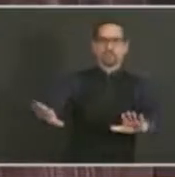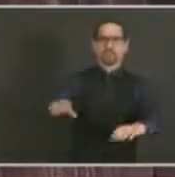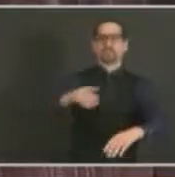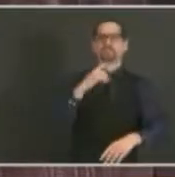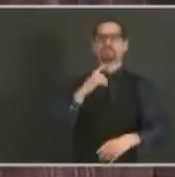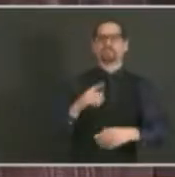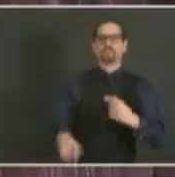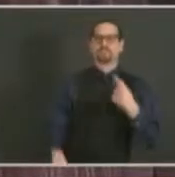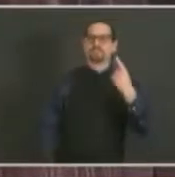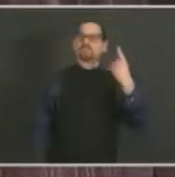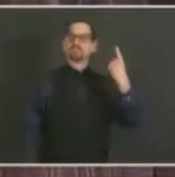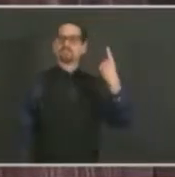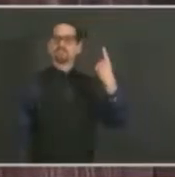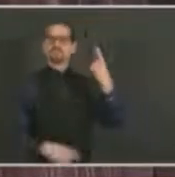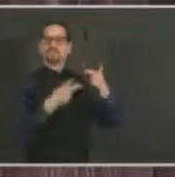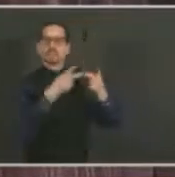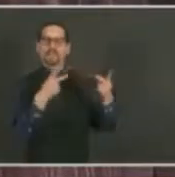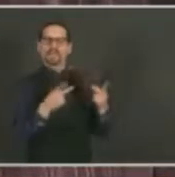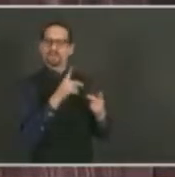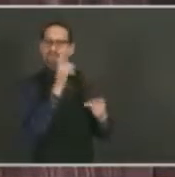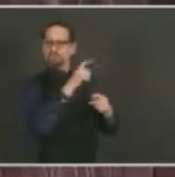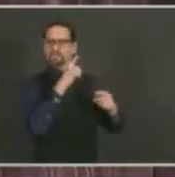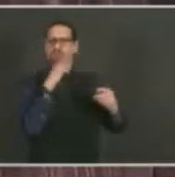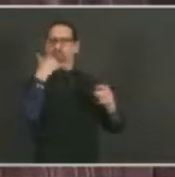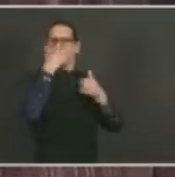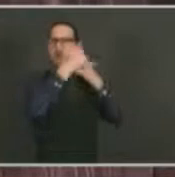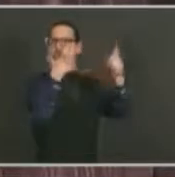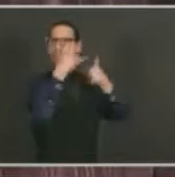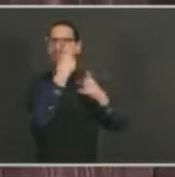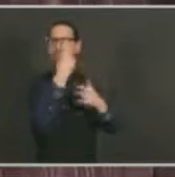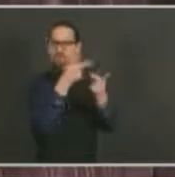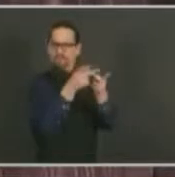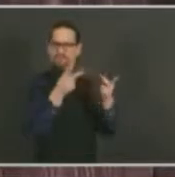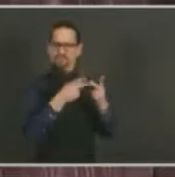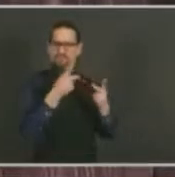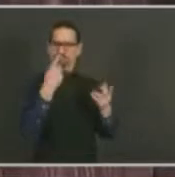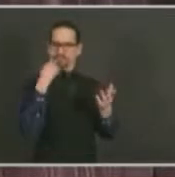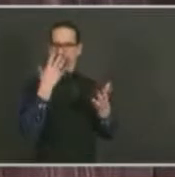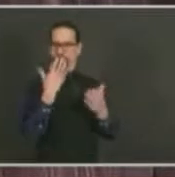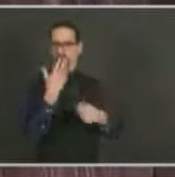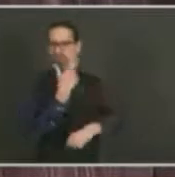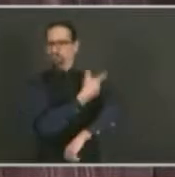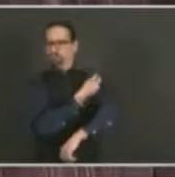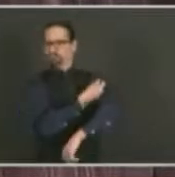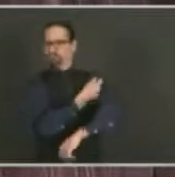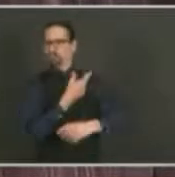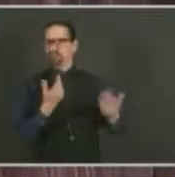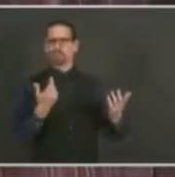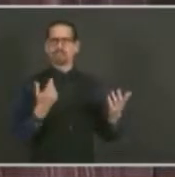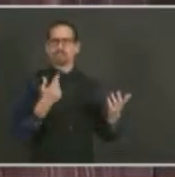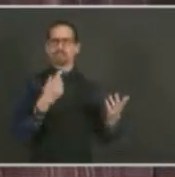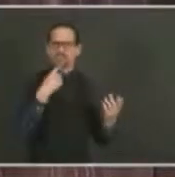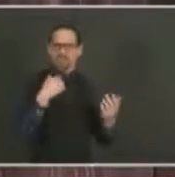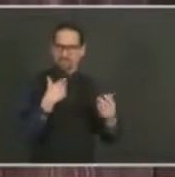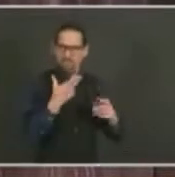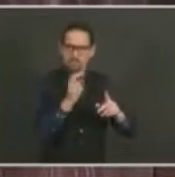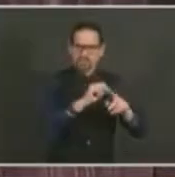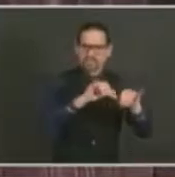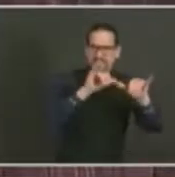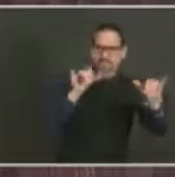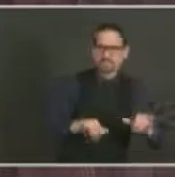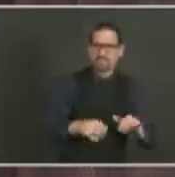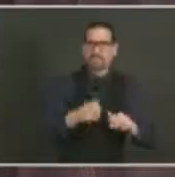announced the state-run sites, there'll be a phone number and a website for that. The pharmacies have their own system. The cities and towns have their own system, and